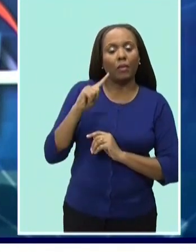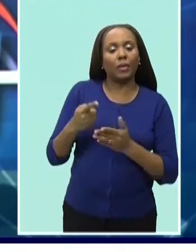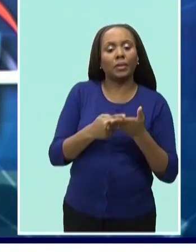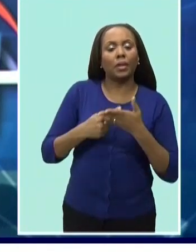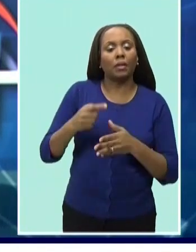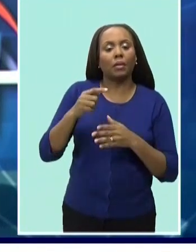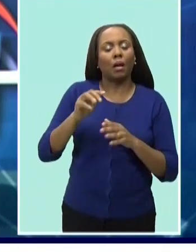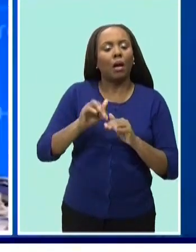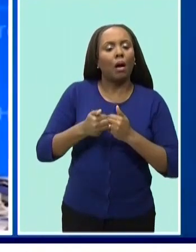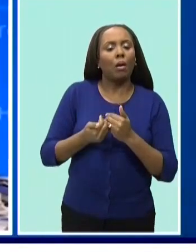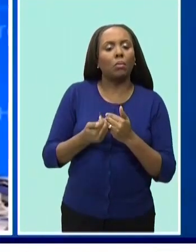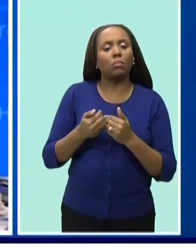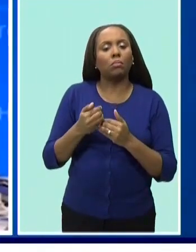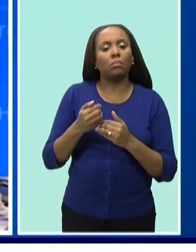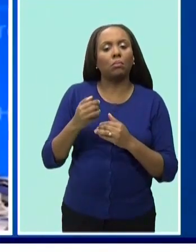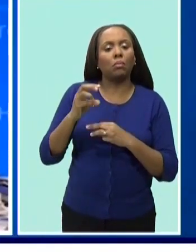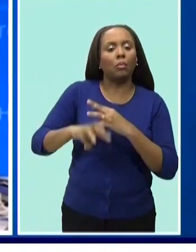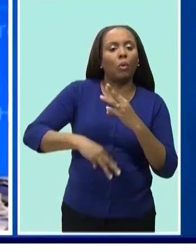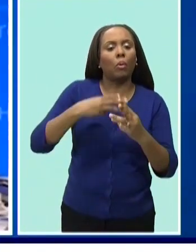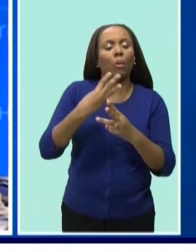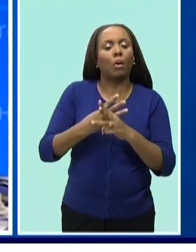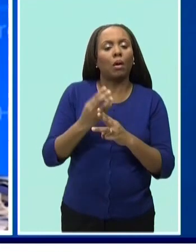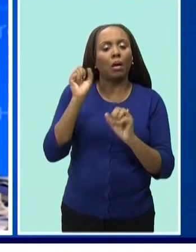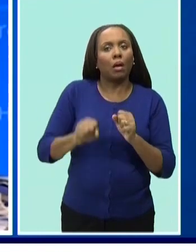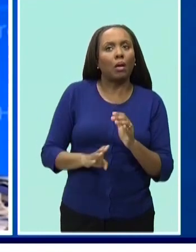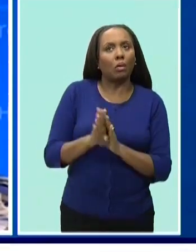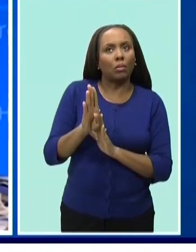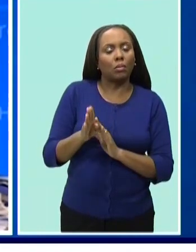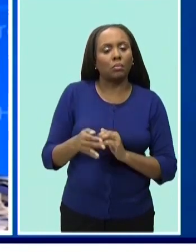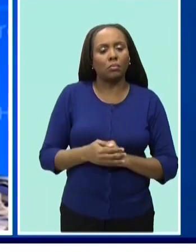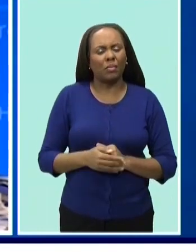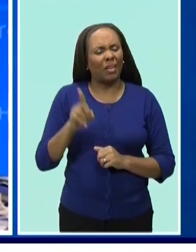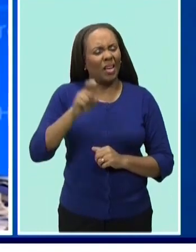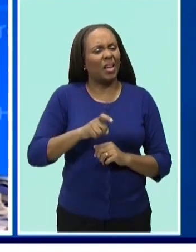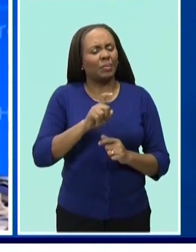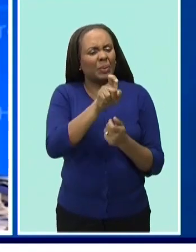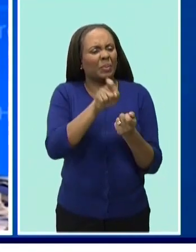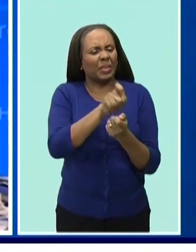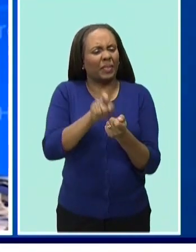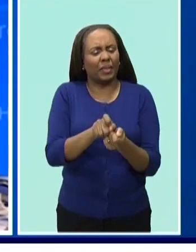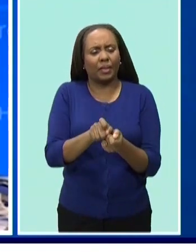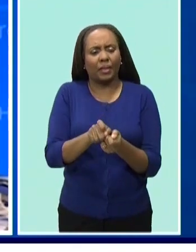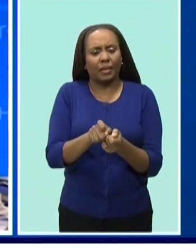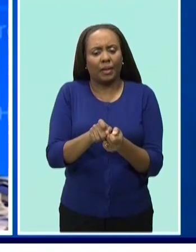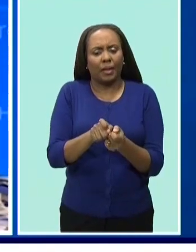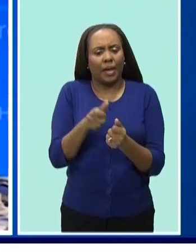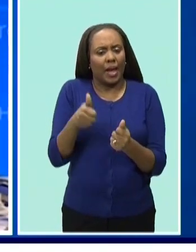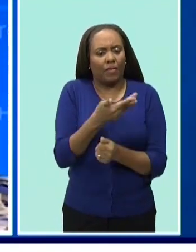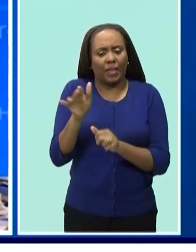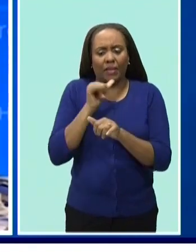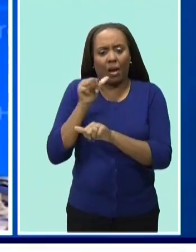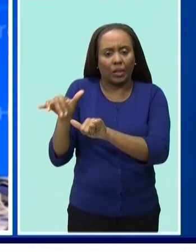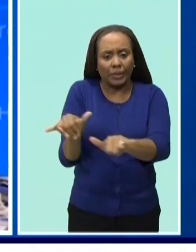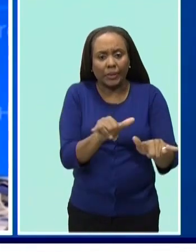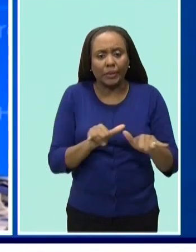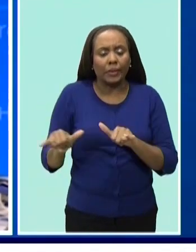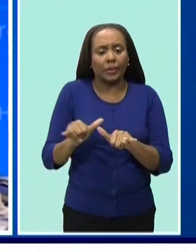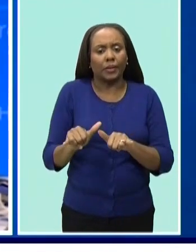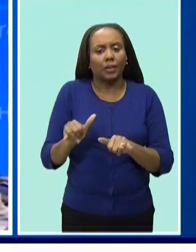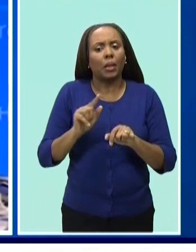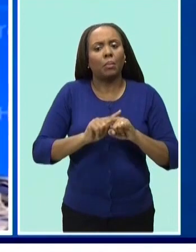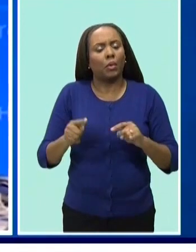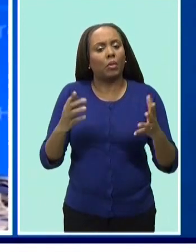growth. It will have to be country-specific, and there is no one-size-fits-all. But we certainly would recommend two